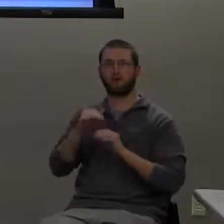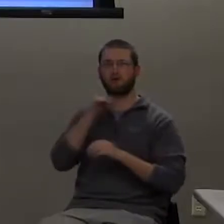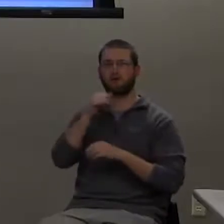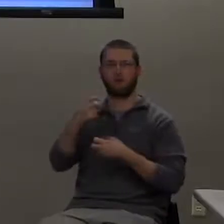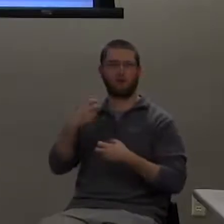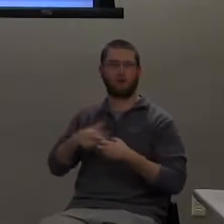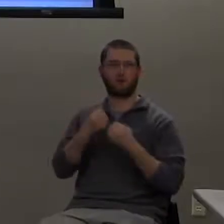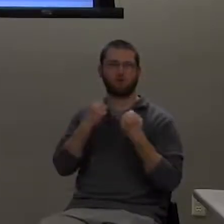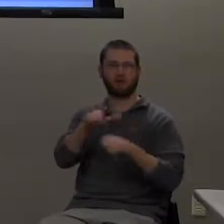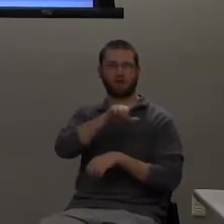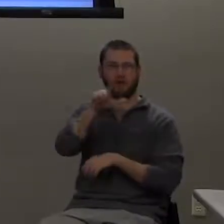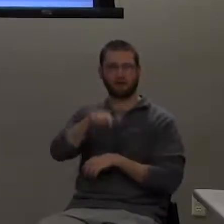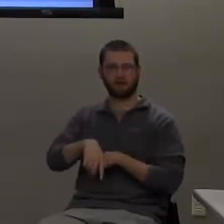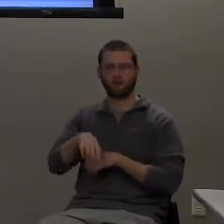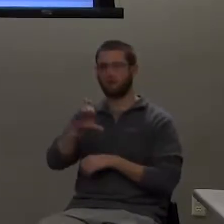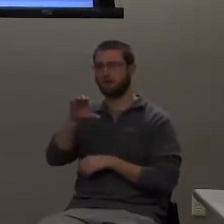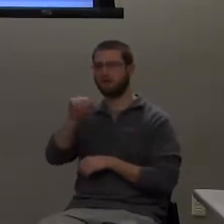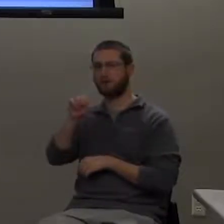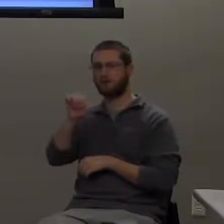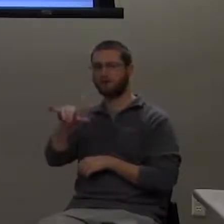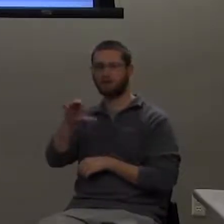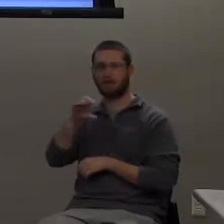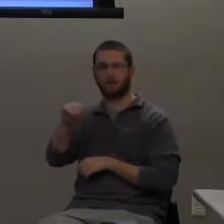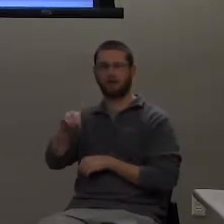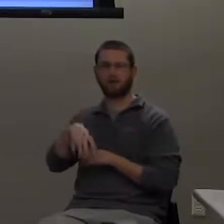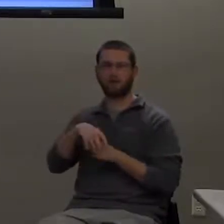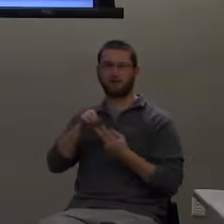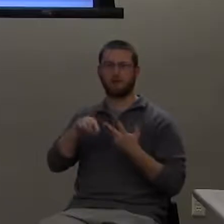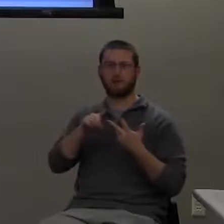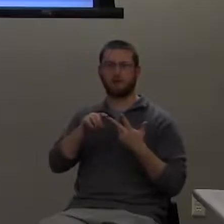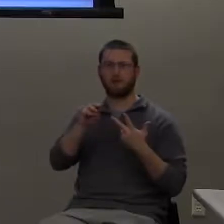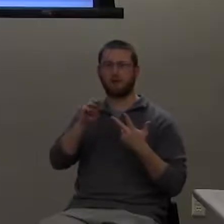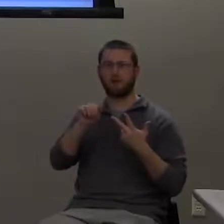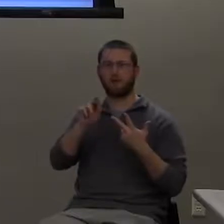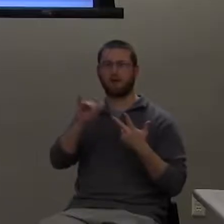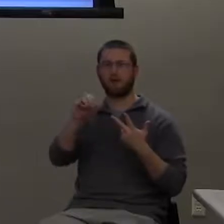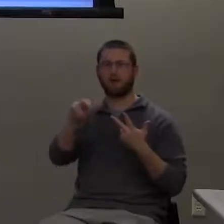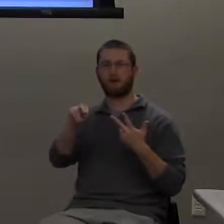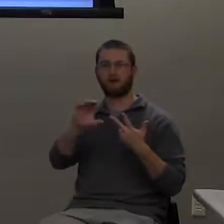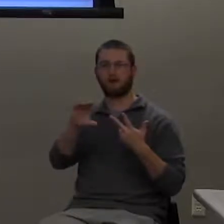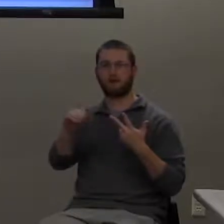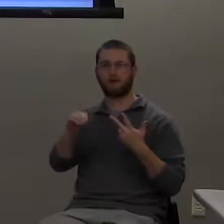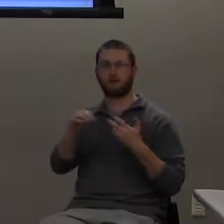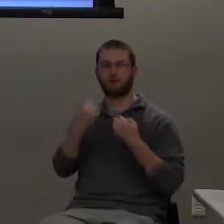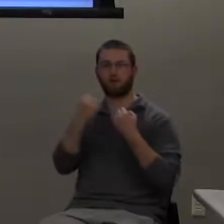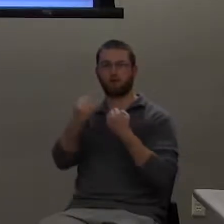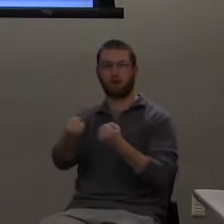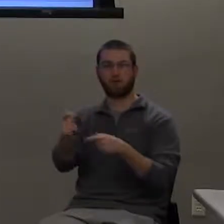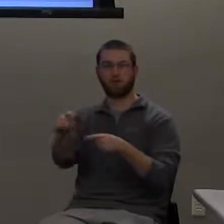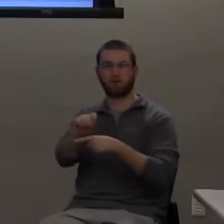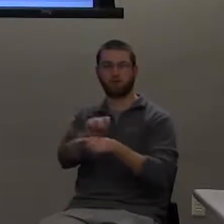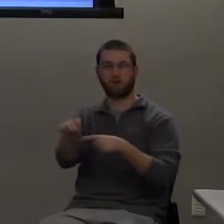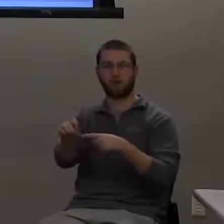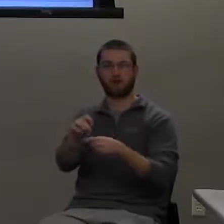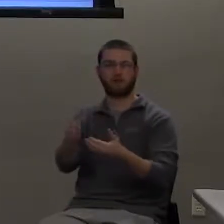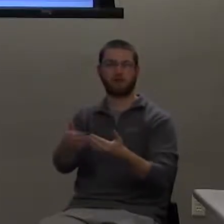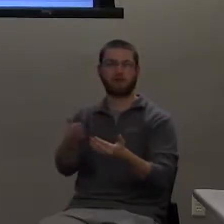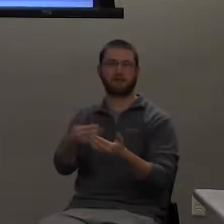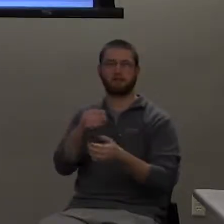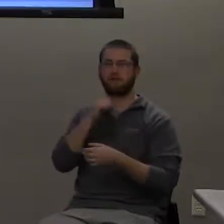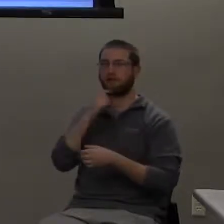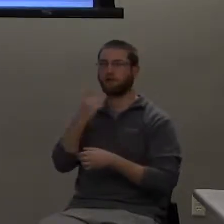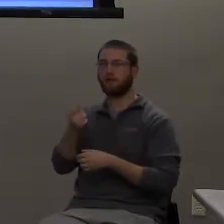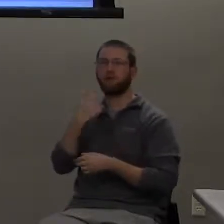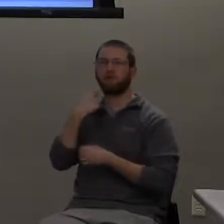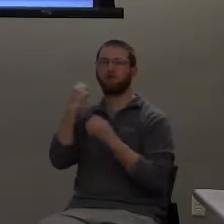Garrett or to Casey or to Marion if you have to for a training program. It's not like I'm telling you you need to go to